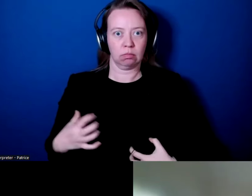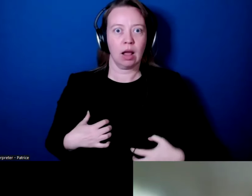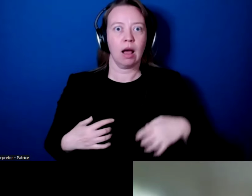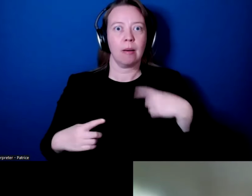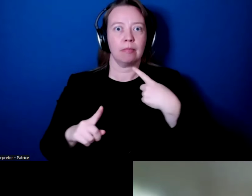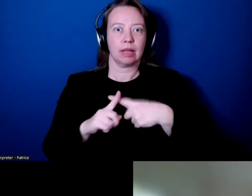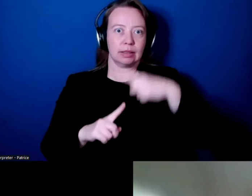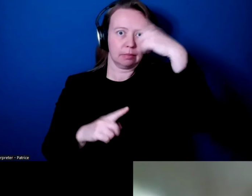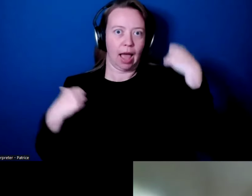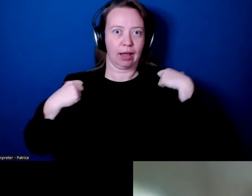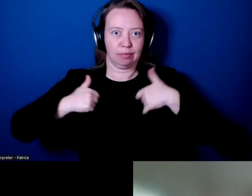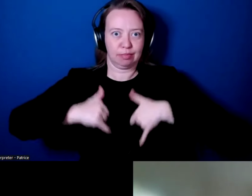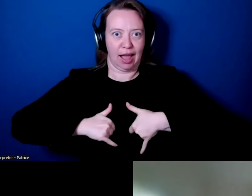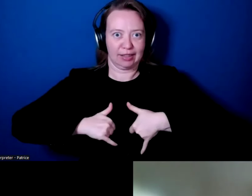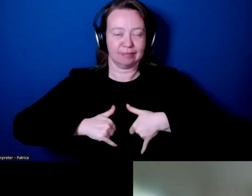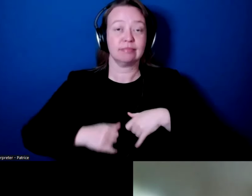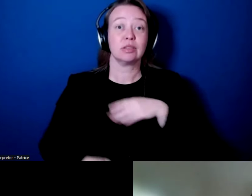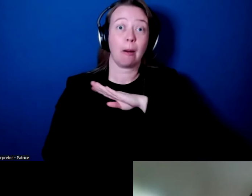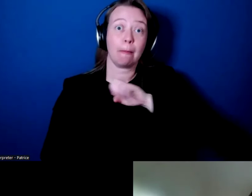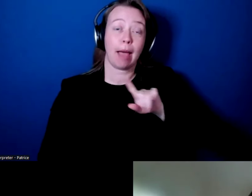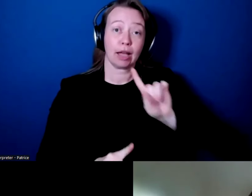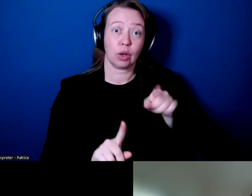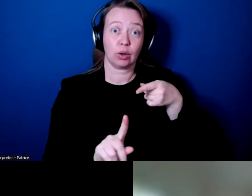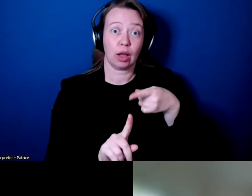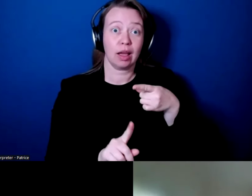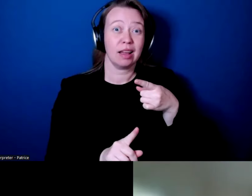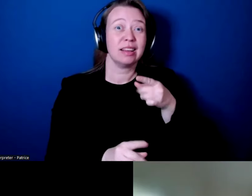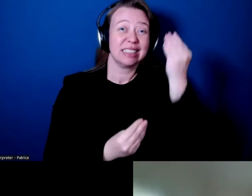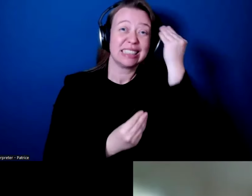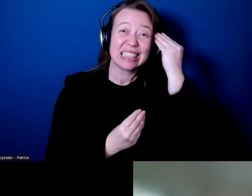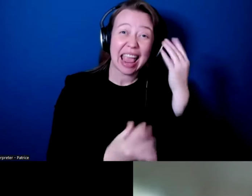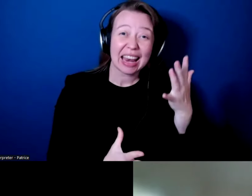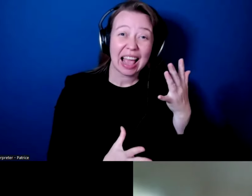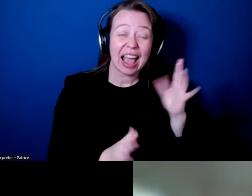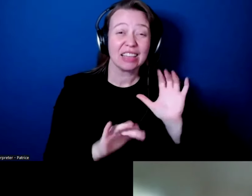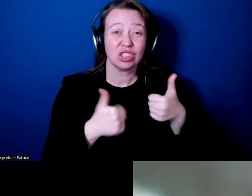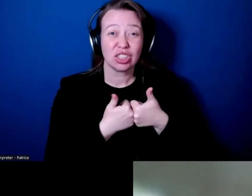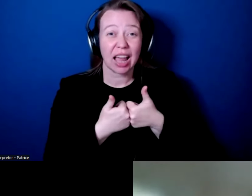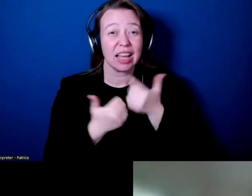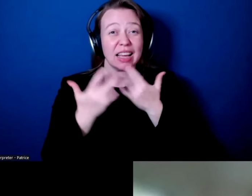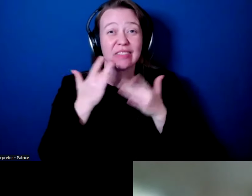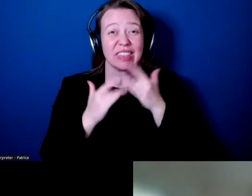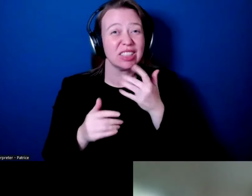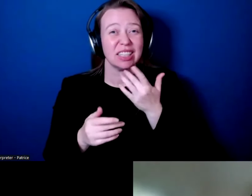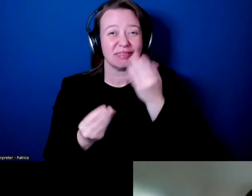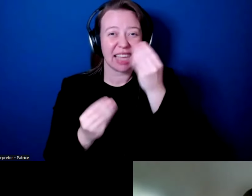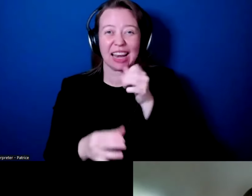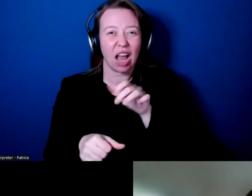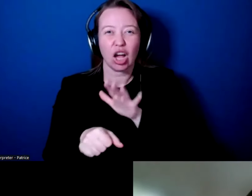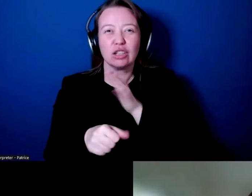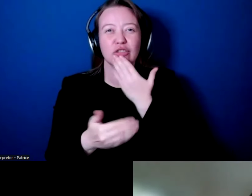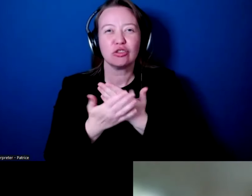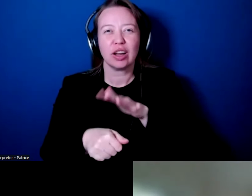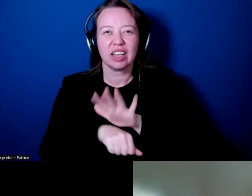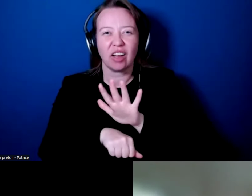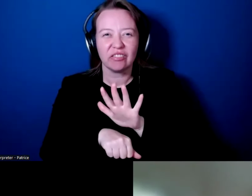coming back to your question, Stephanie, about data and the challenges associated with insufficient data, I would like to answer that question